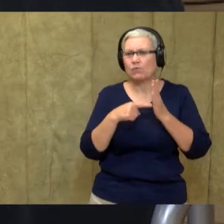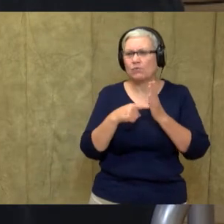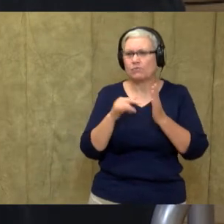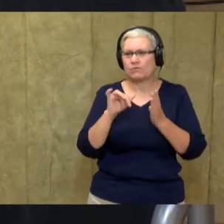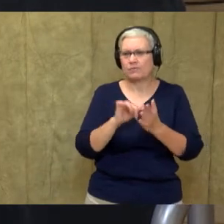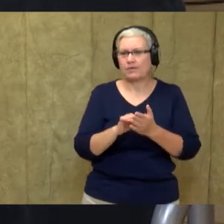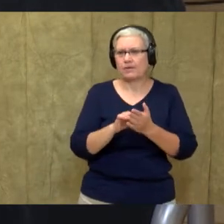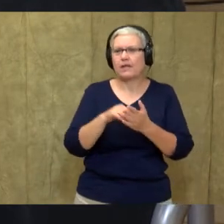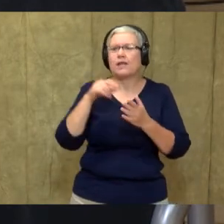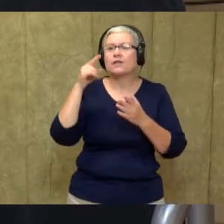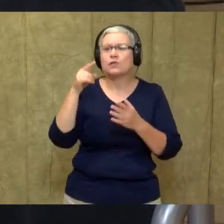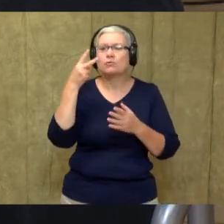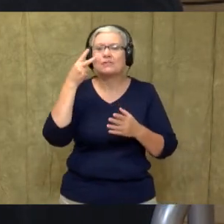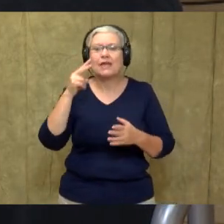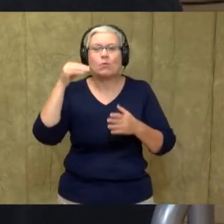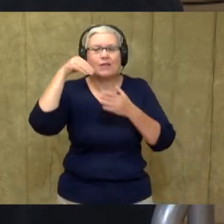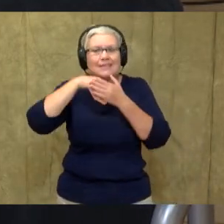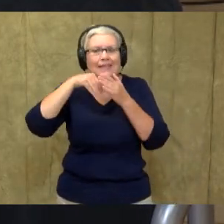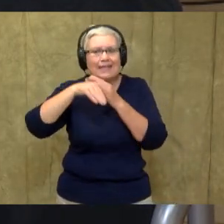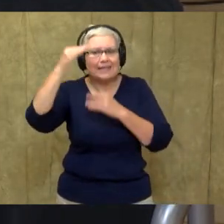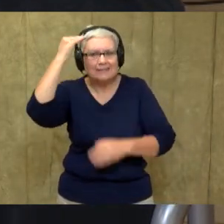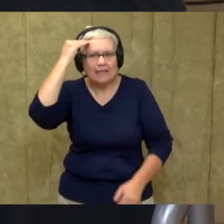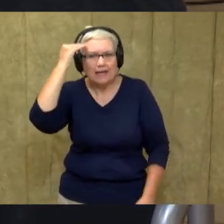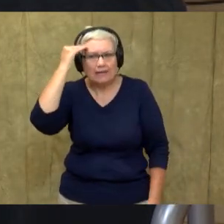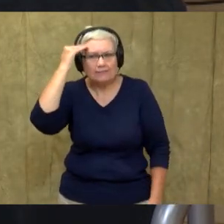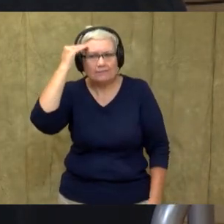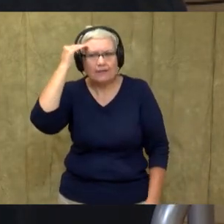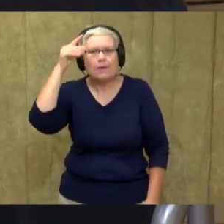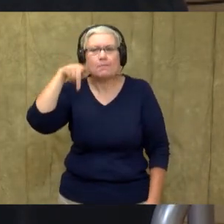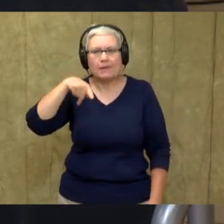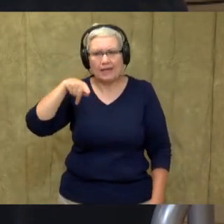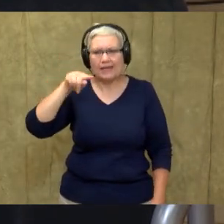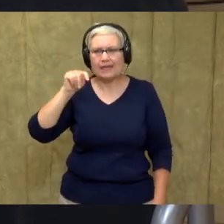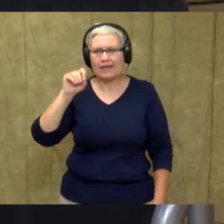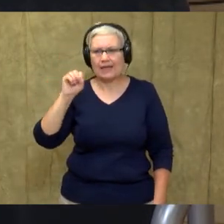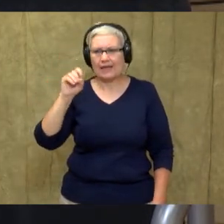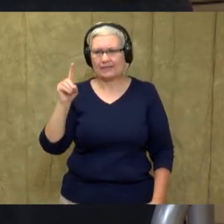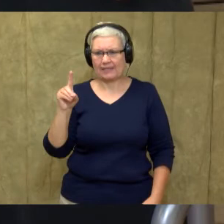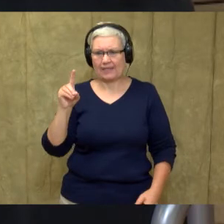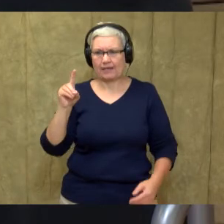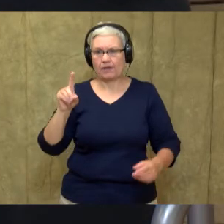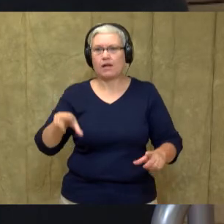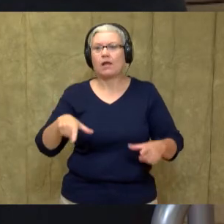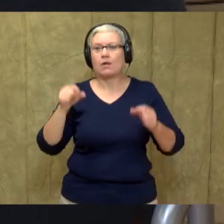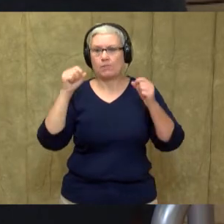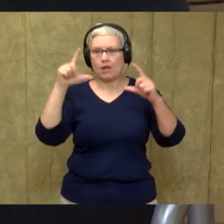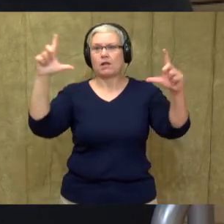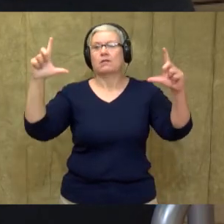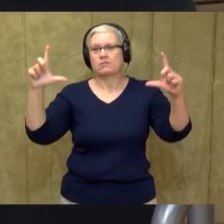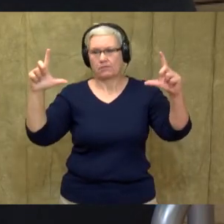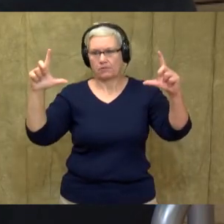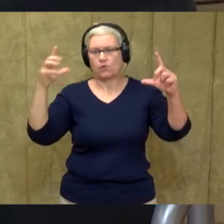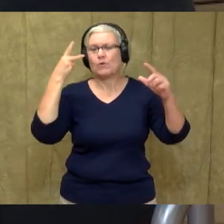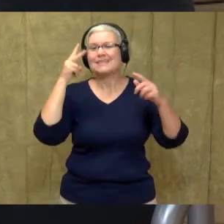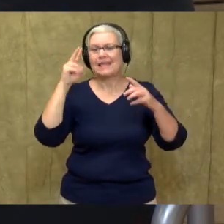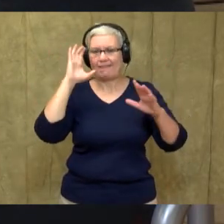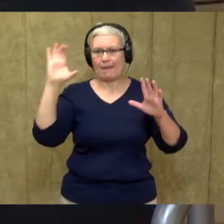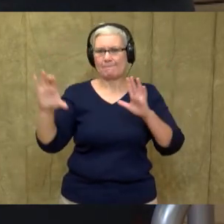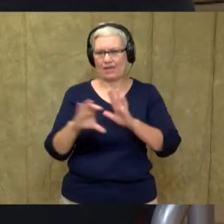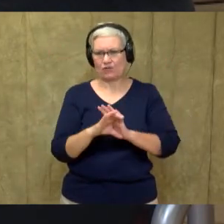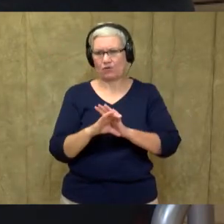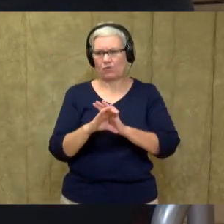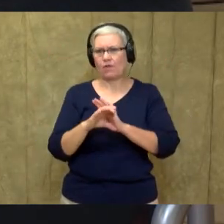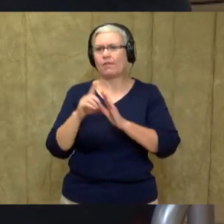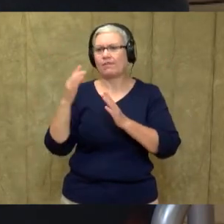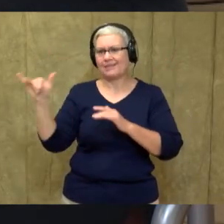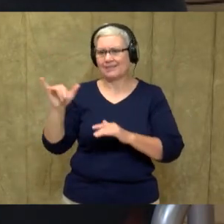head and to make that war, that PTSD, come to life for us, right? Okay,